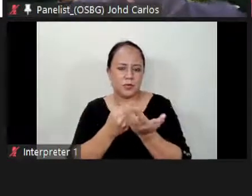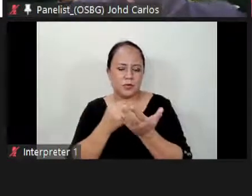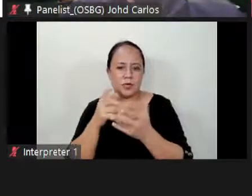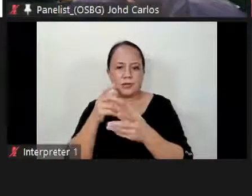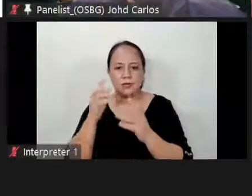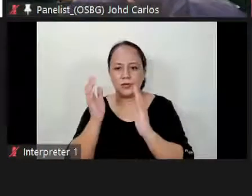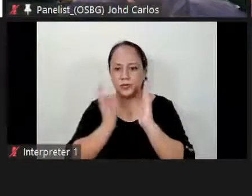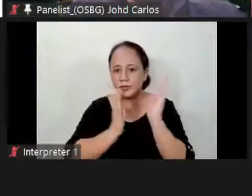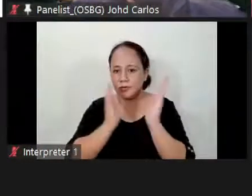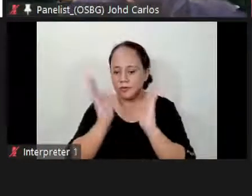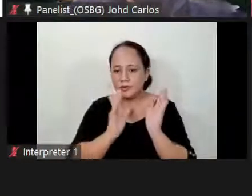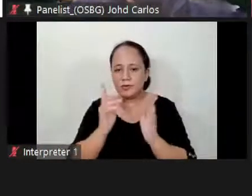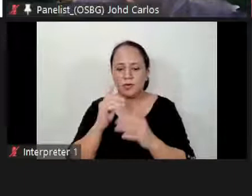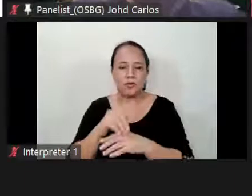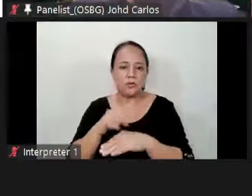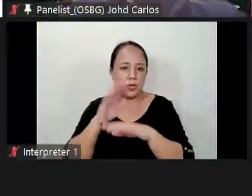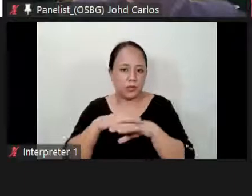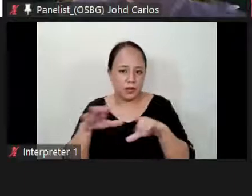telemedicine